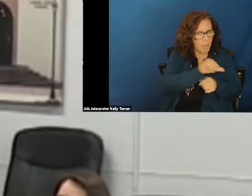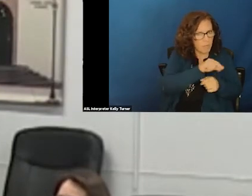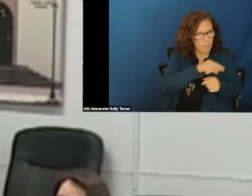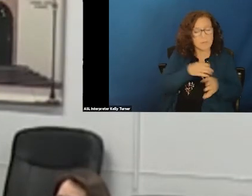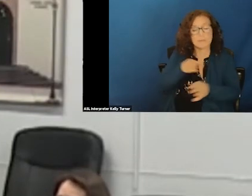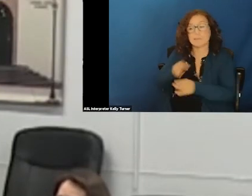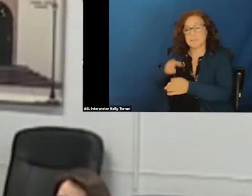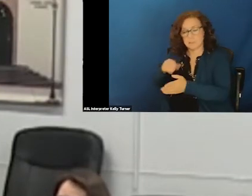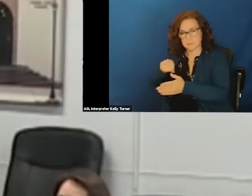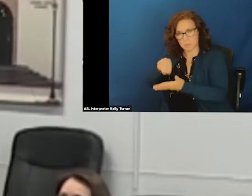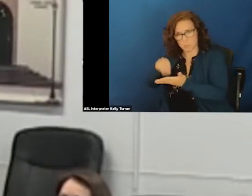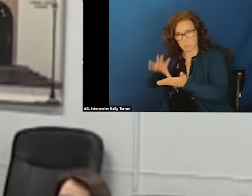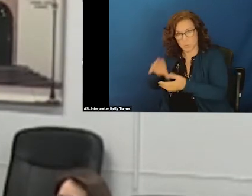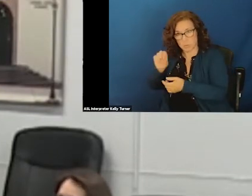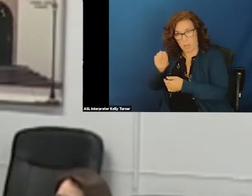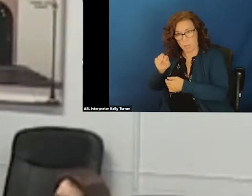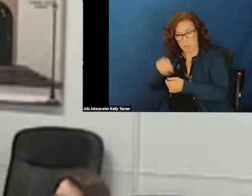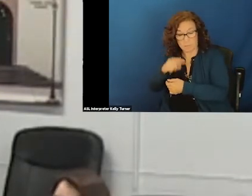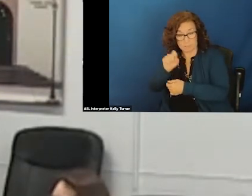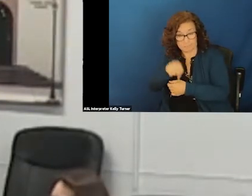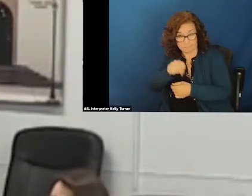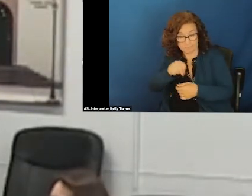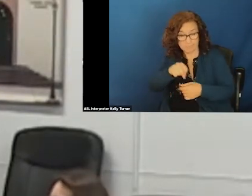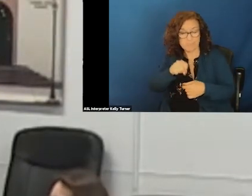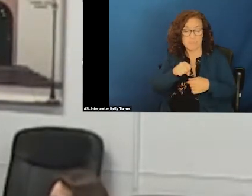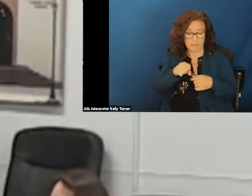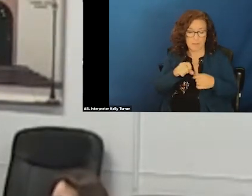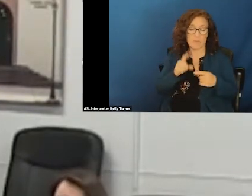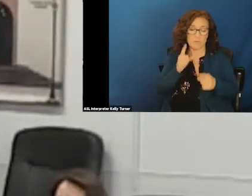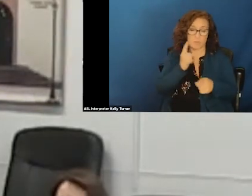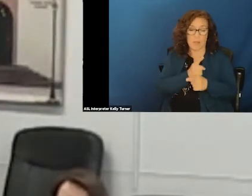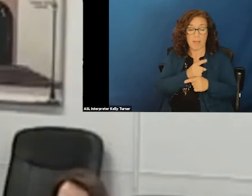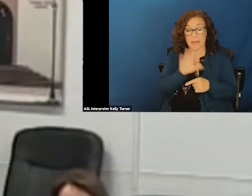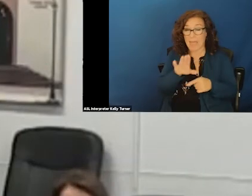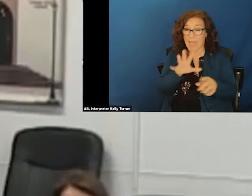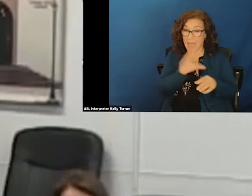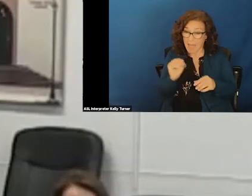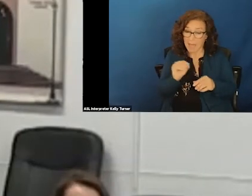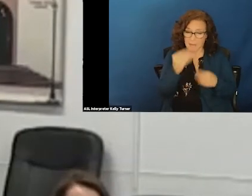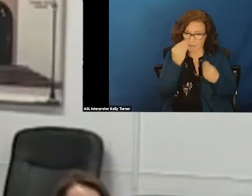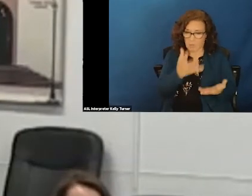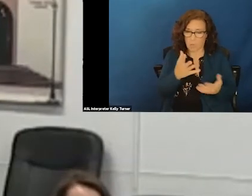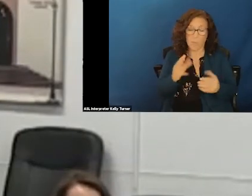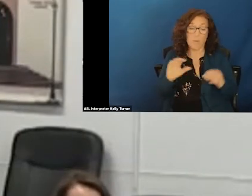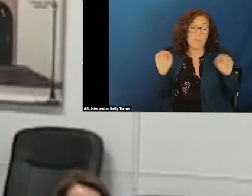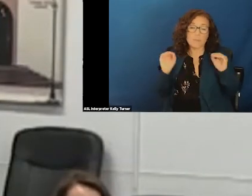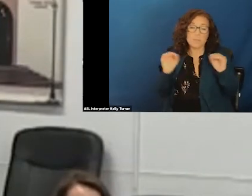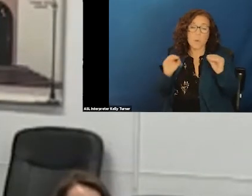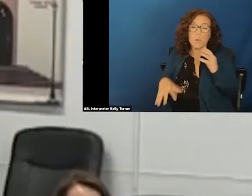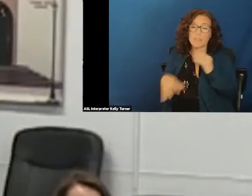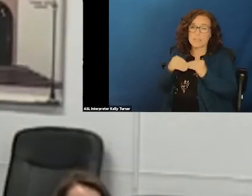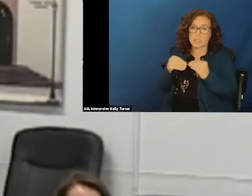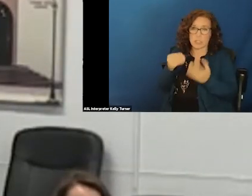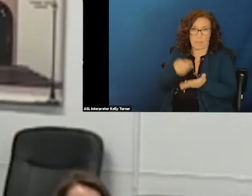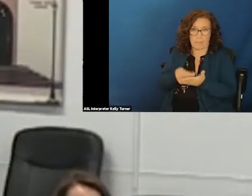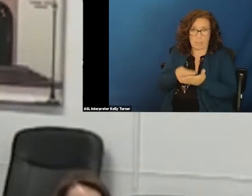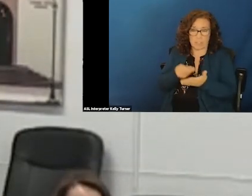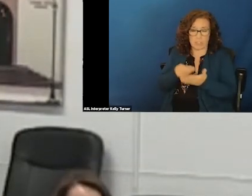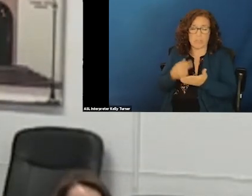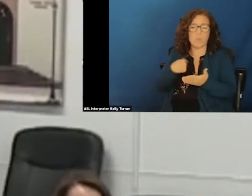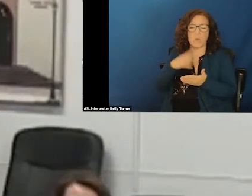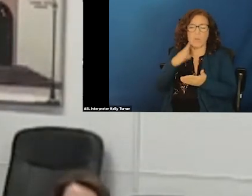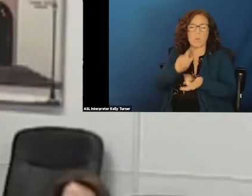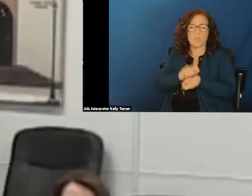change of the job description or adding a job description. We're going to repurpose one of the leadership positions at those sites to perform this